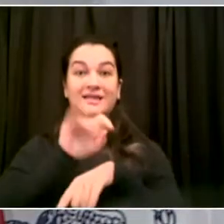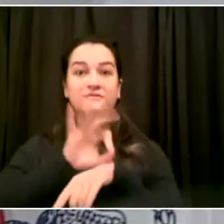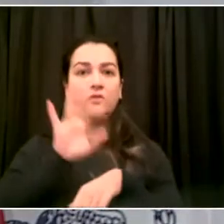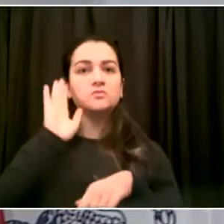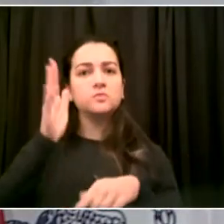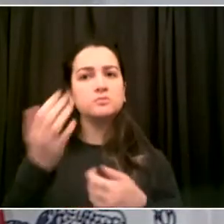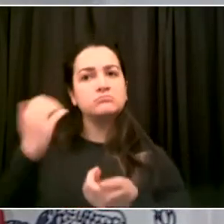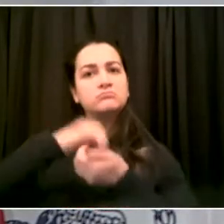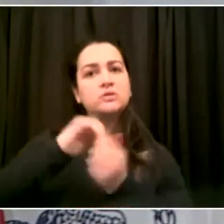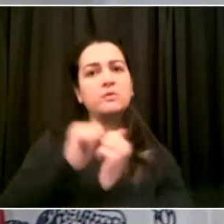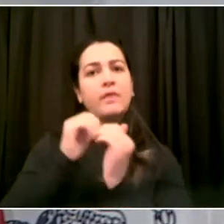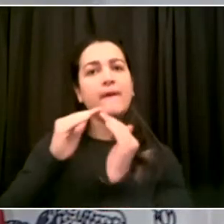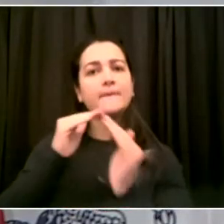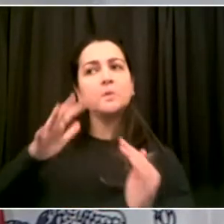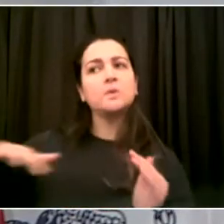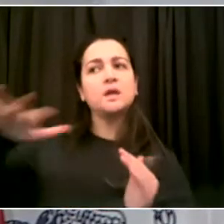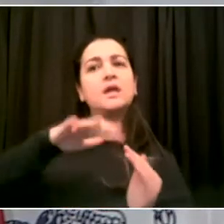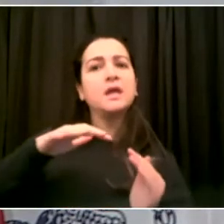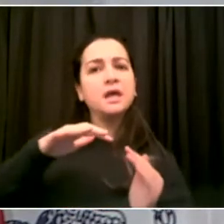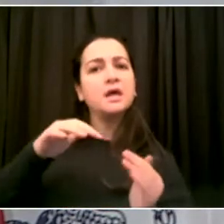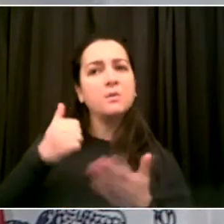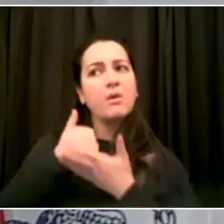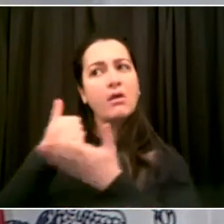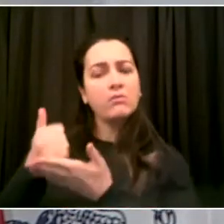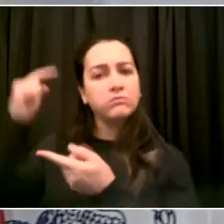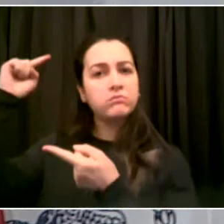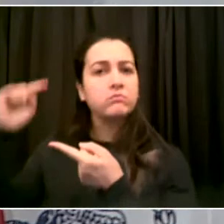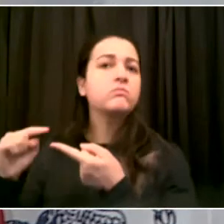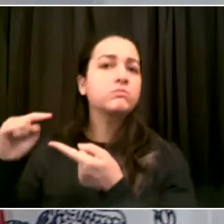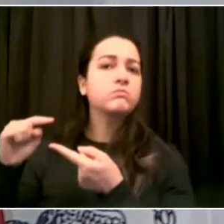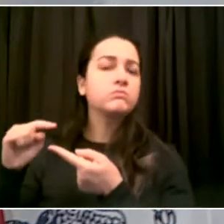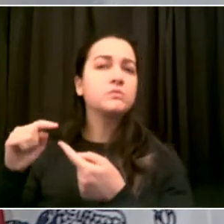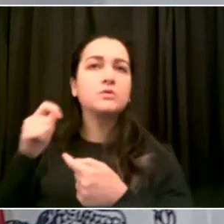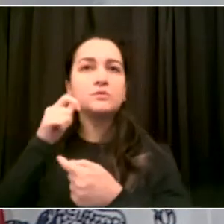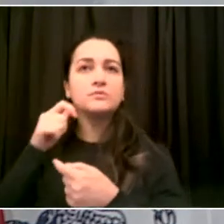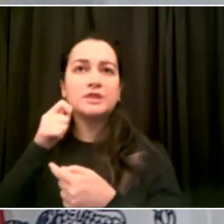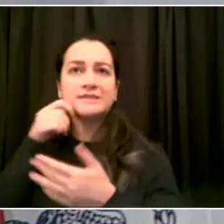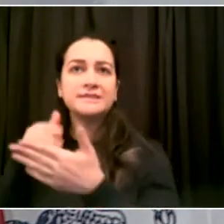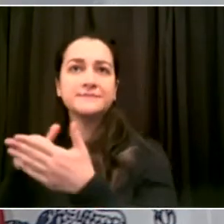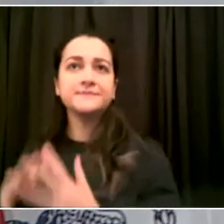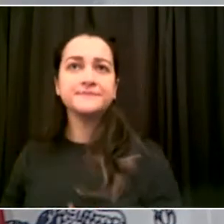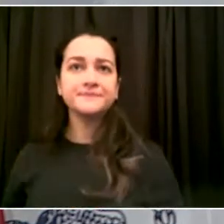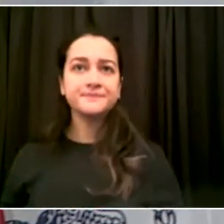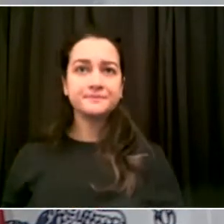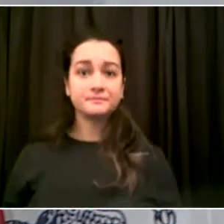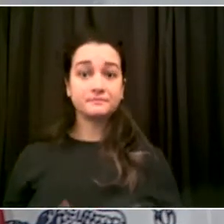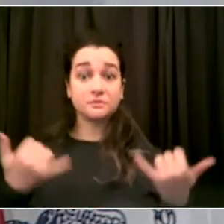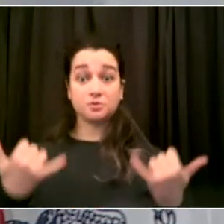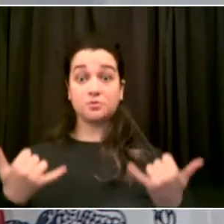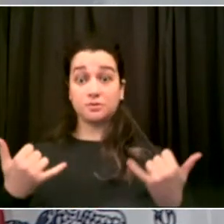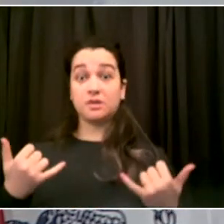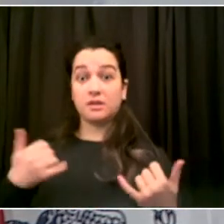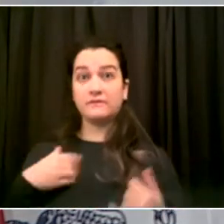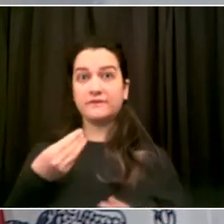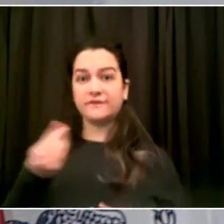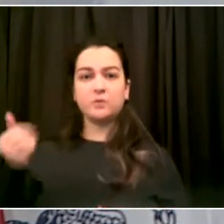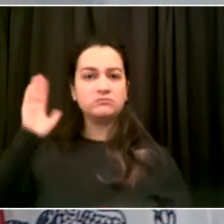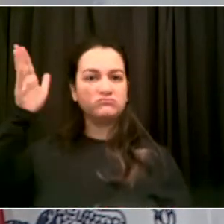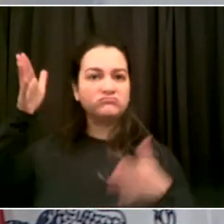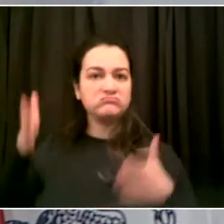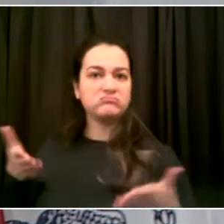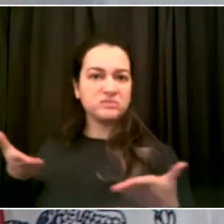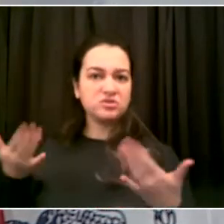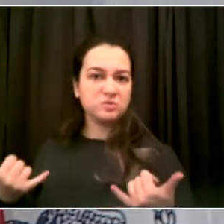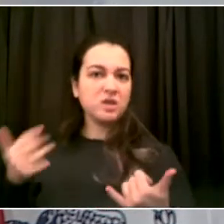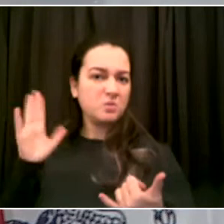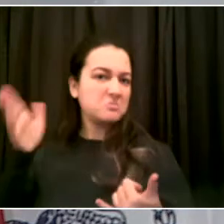city's going to undertake together with them to stop hate dead in its tracks in New York City. First, a wonderful leader I've known